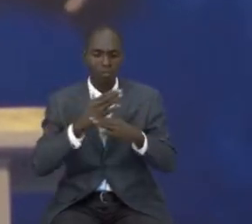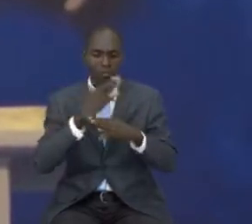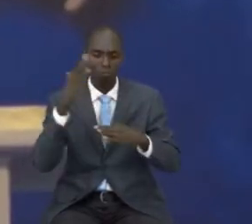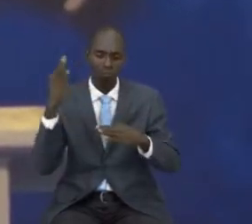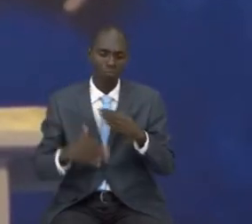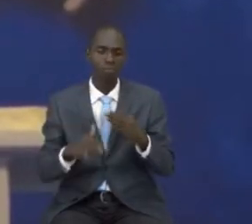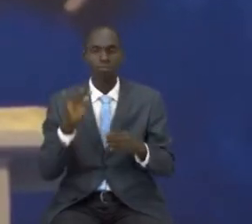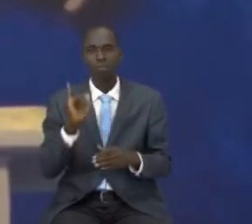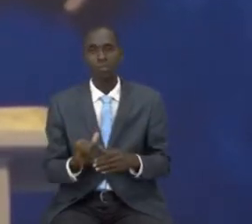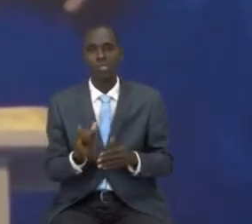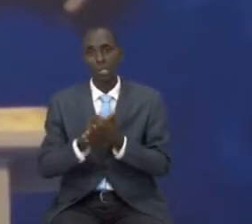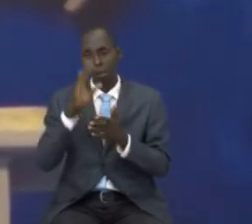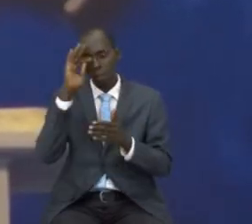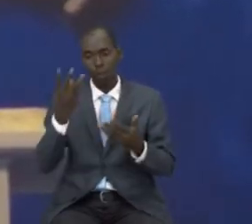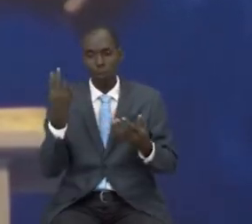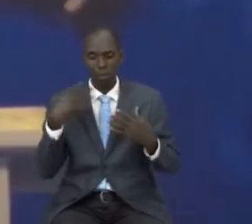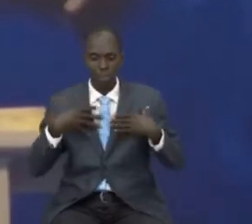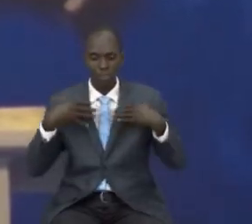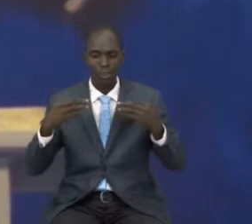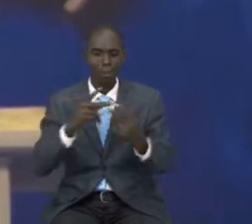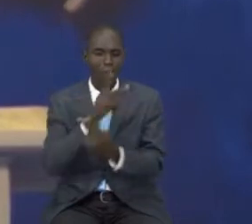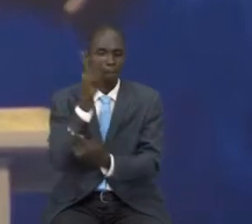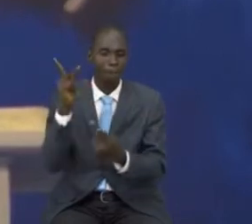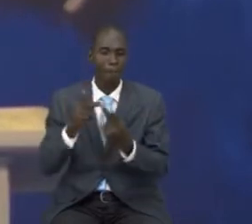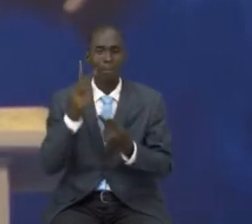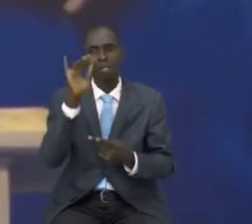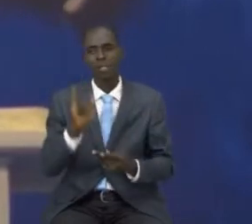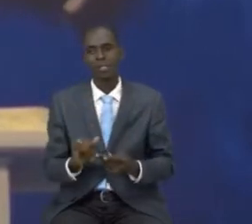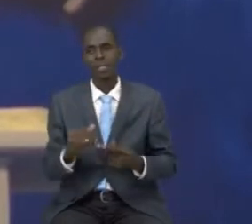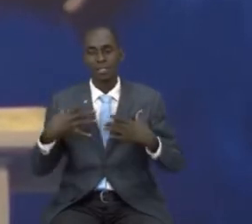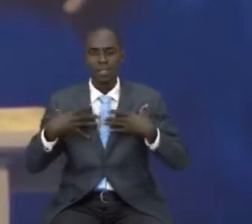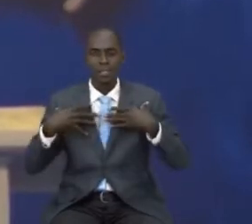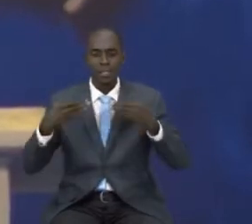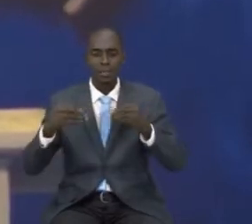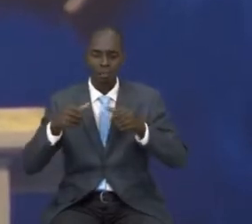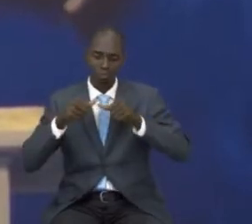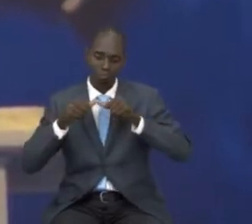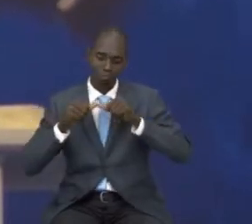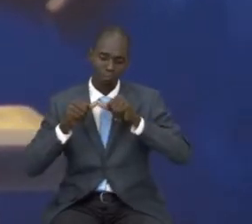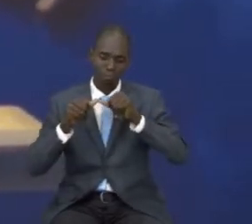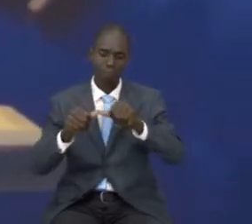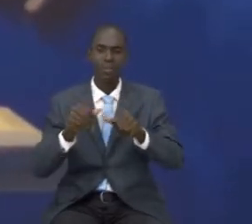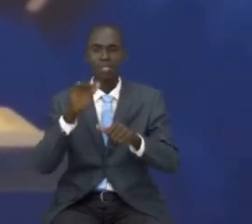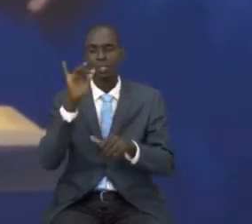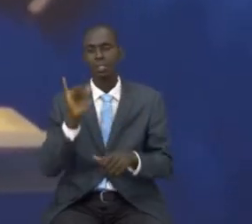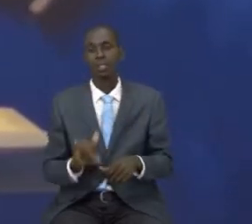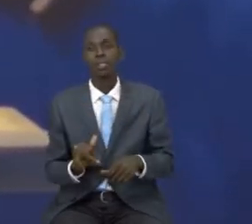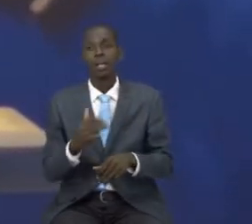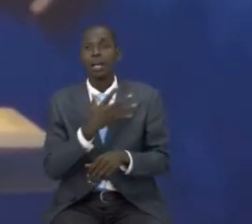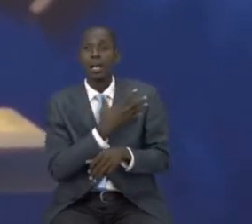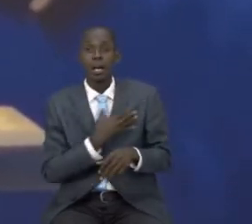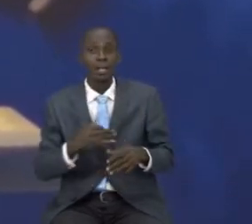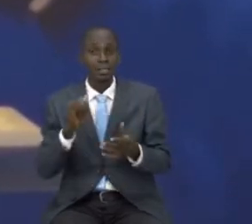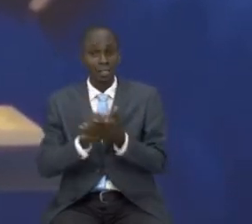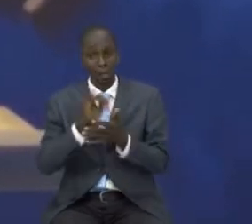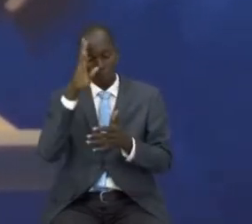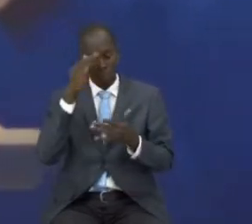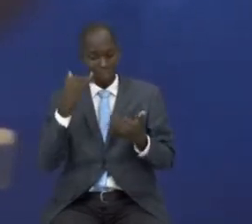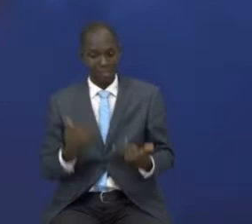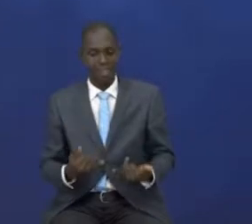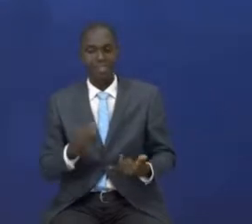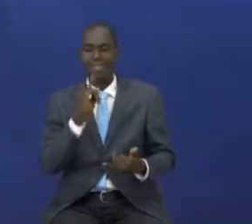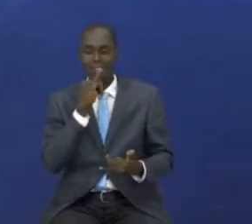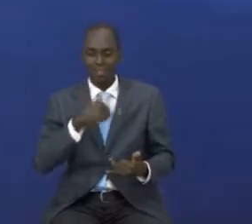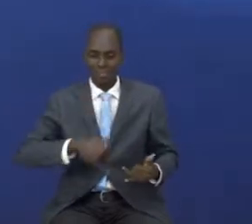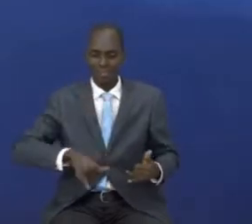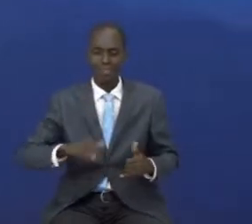was healed perfectly. He was healed permanently. And now he's still enjoying